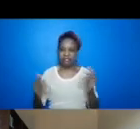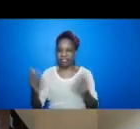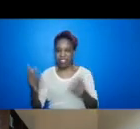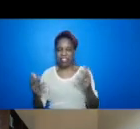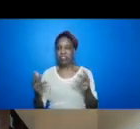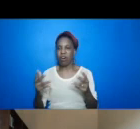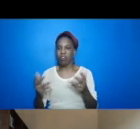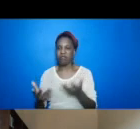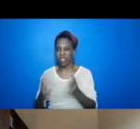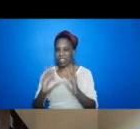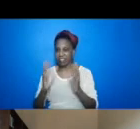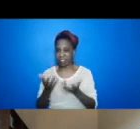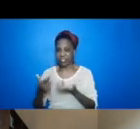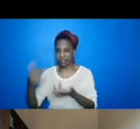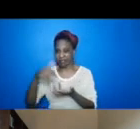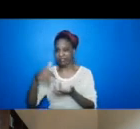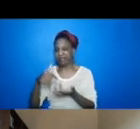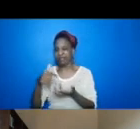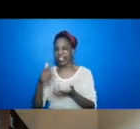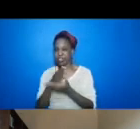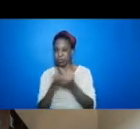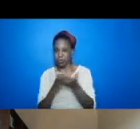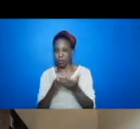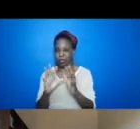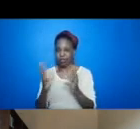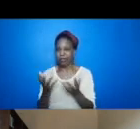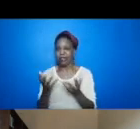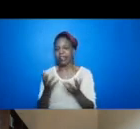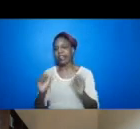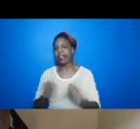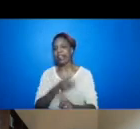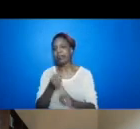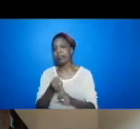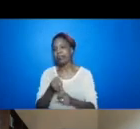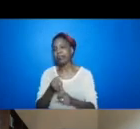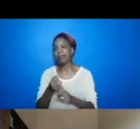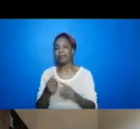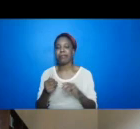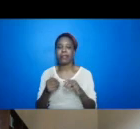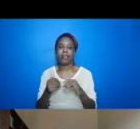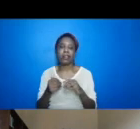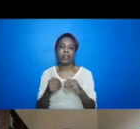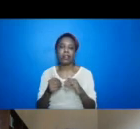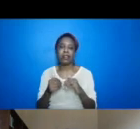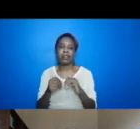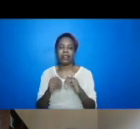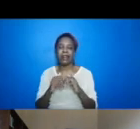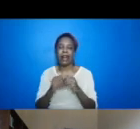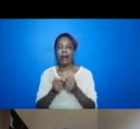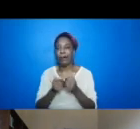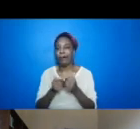structure. They shape how mass media tells stories. It shapes the structure of our family and friends